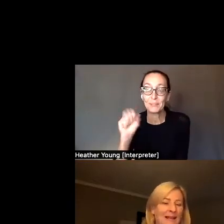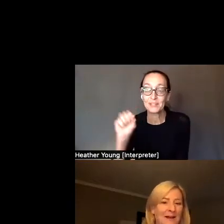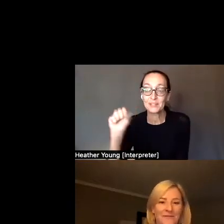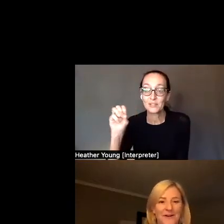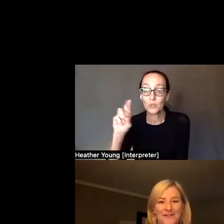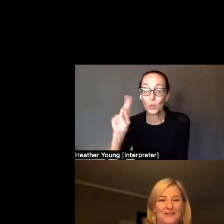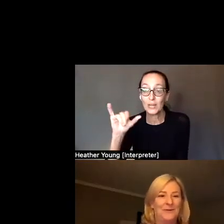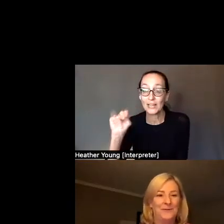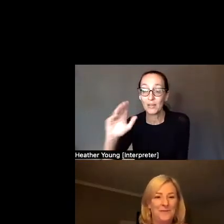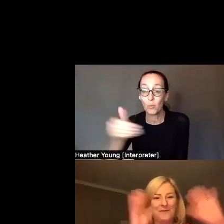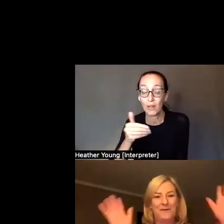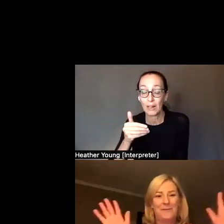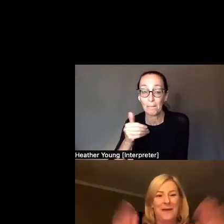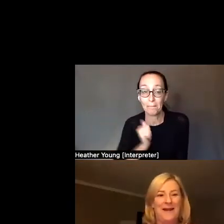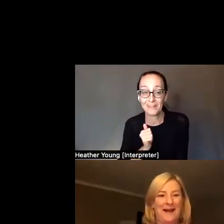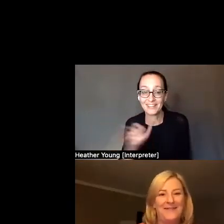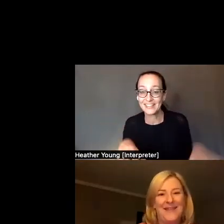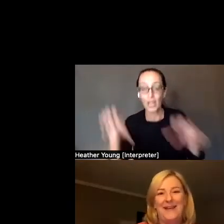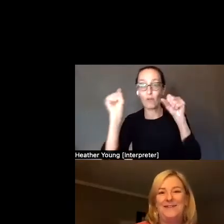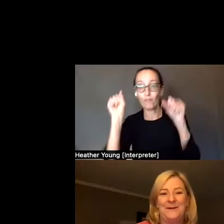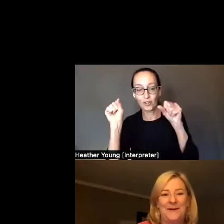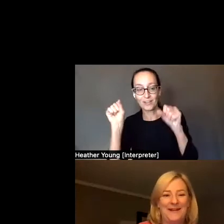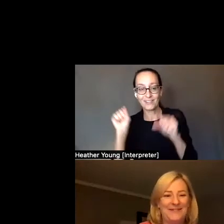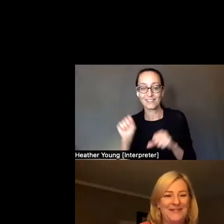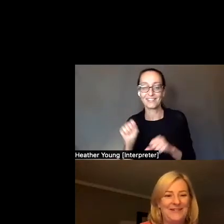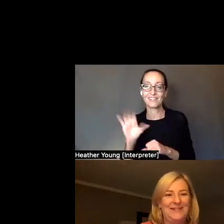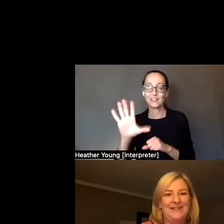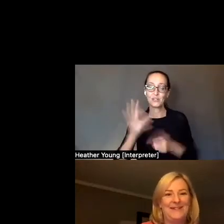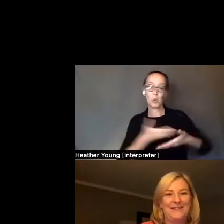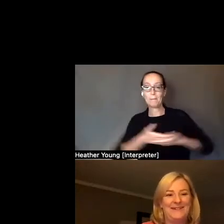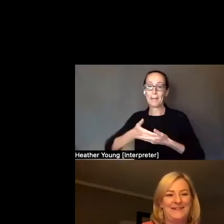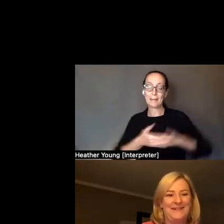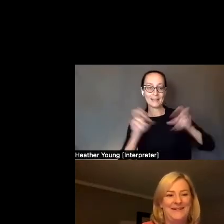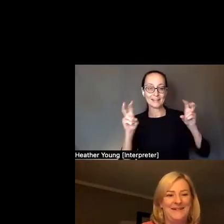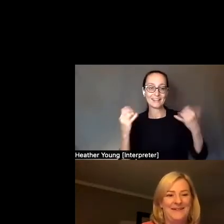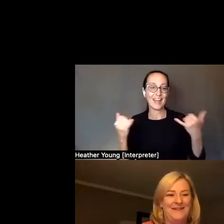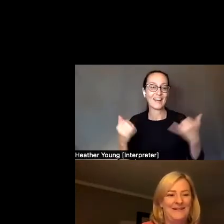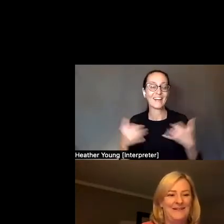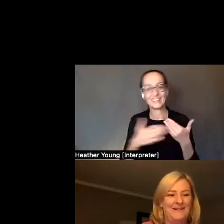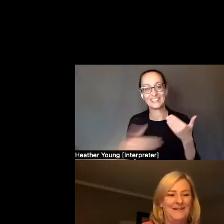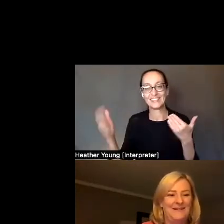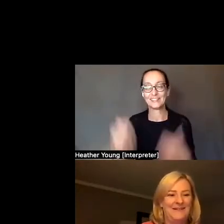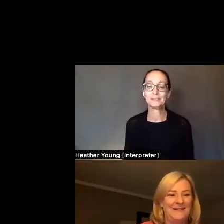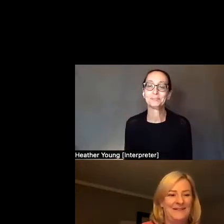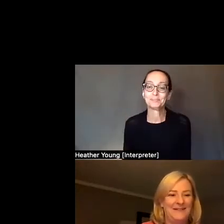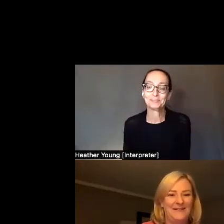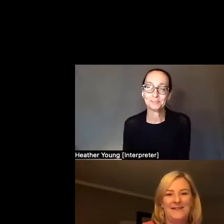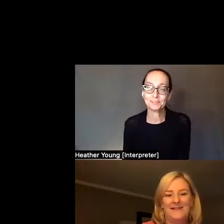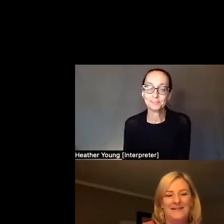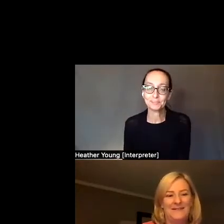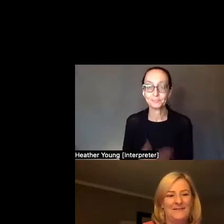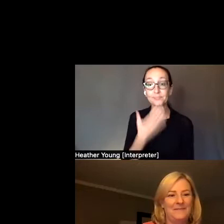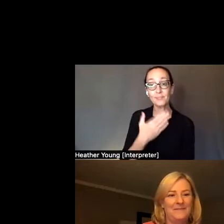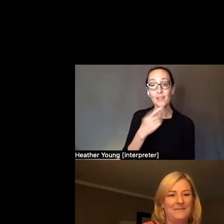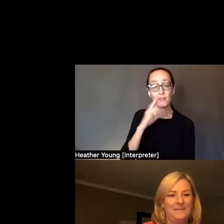take it over. It's your baby now. Thank you so much. Thank you so much for having me. It's really my pleasure